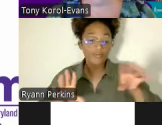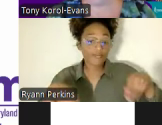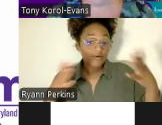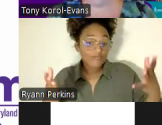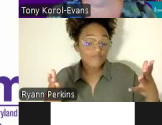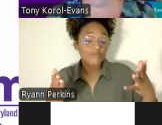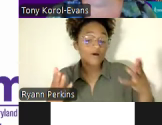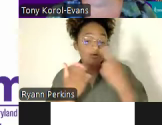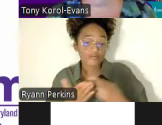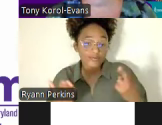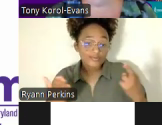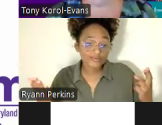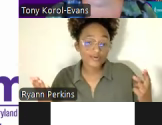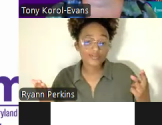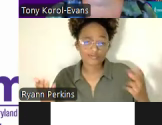Yep.